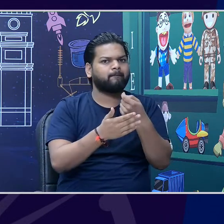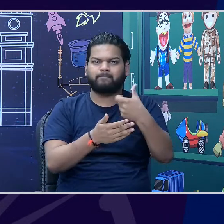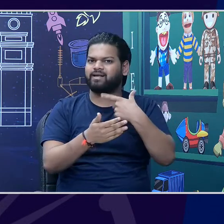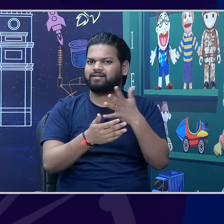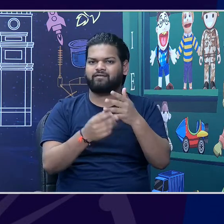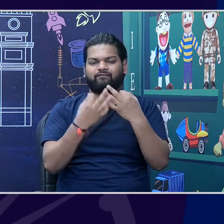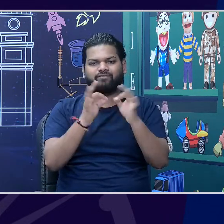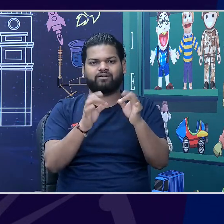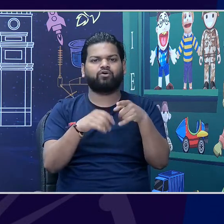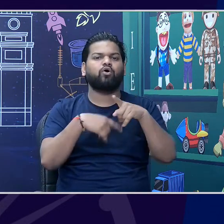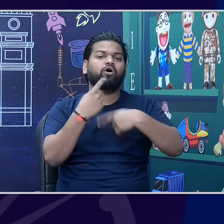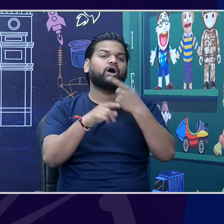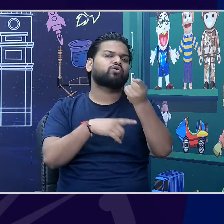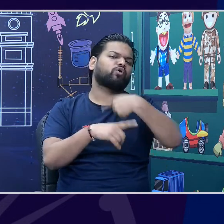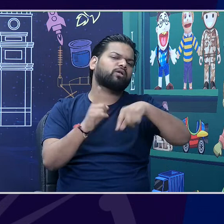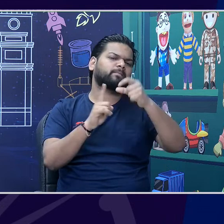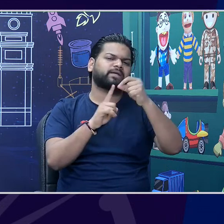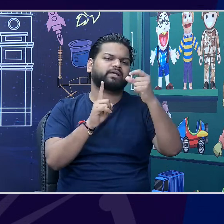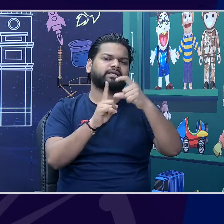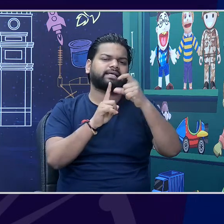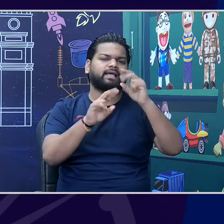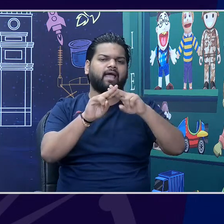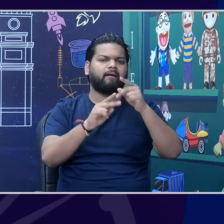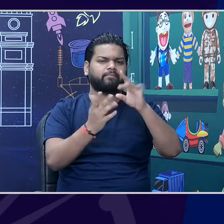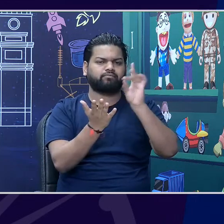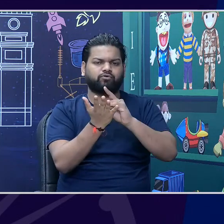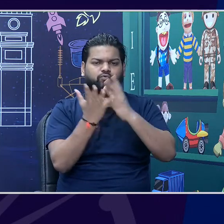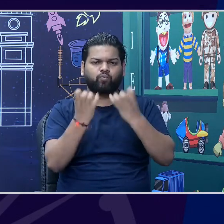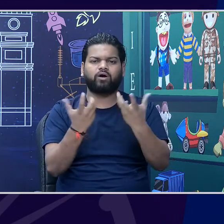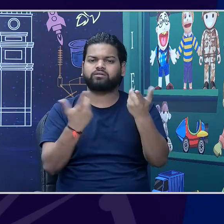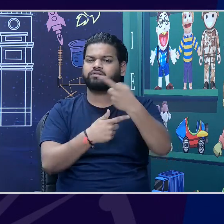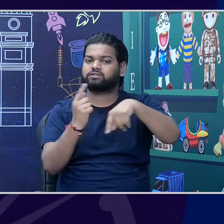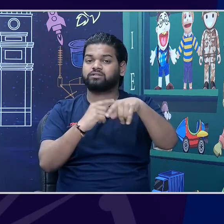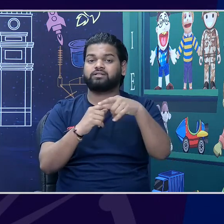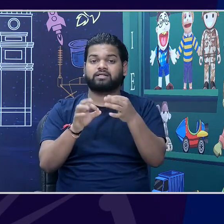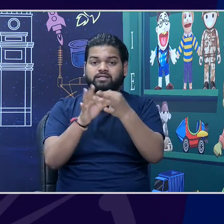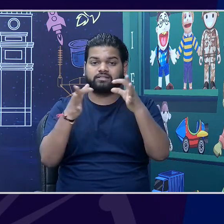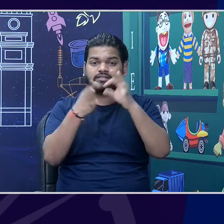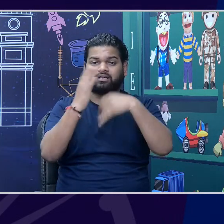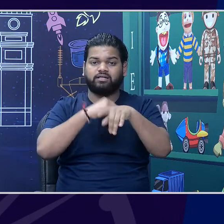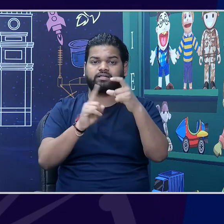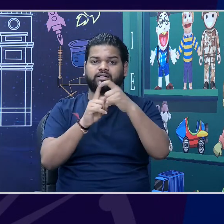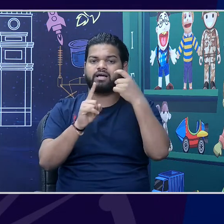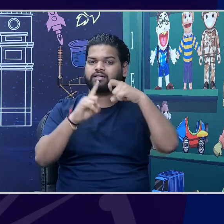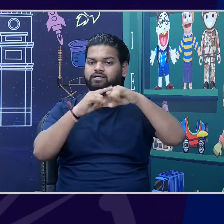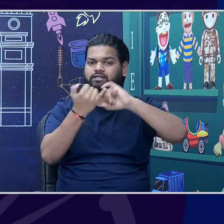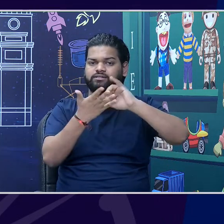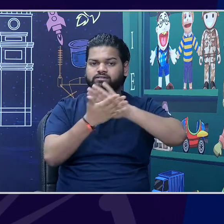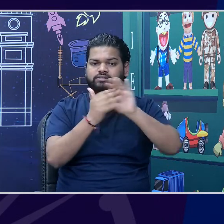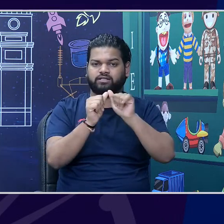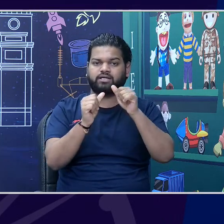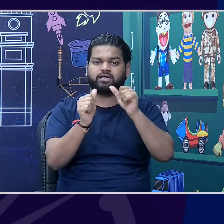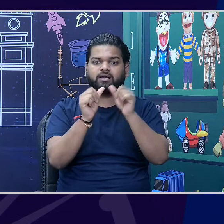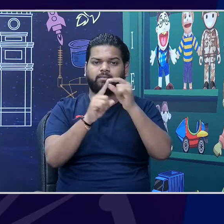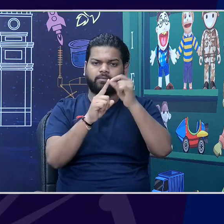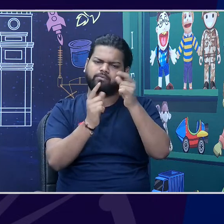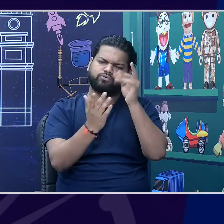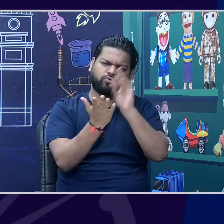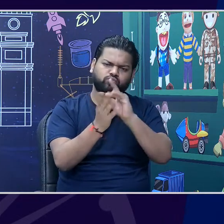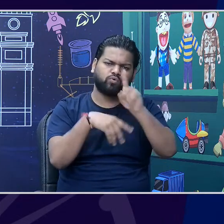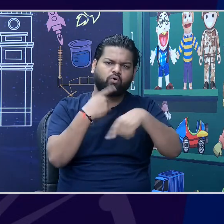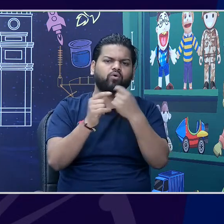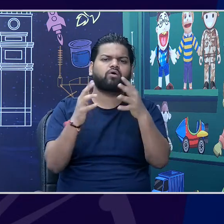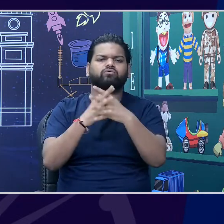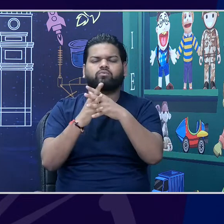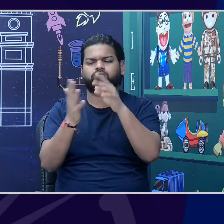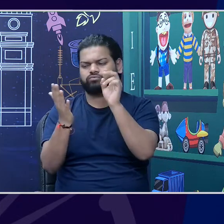also be downloaded for free from NCERT, Diksha and ePathshala website and mobile application. Please visit the website